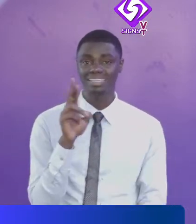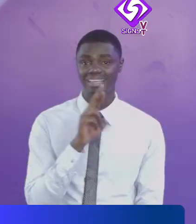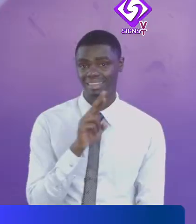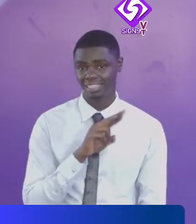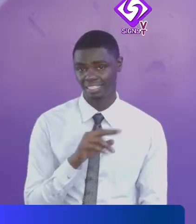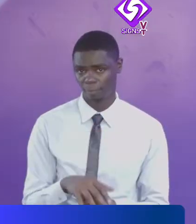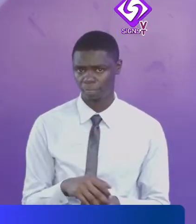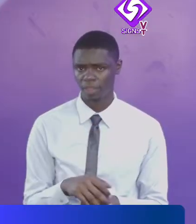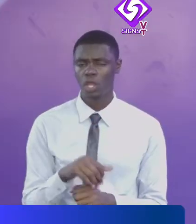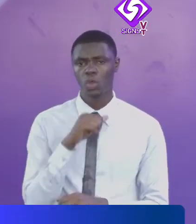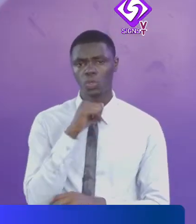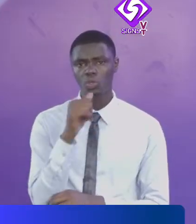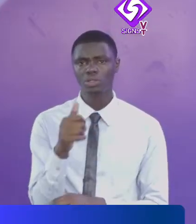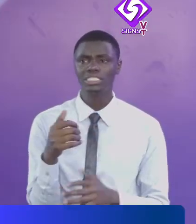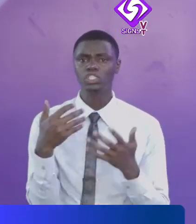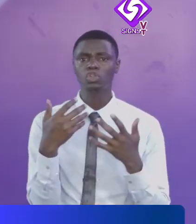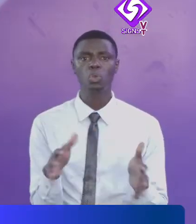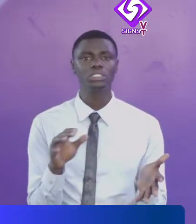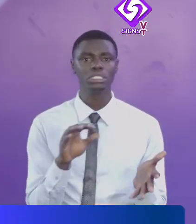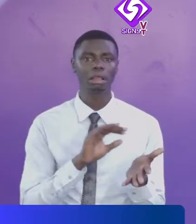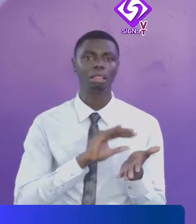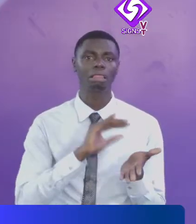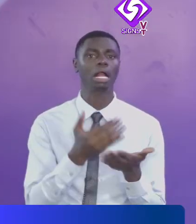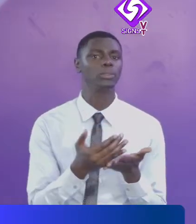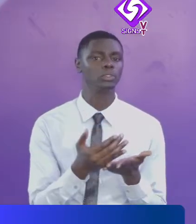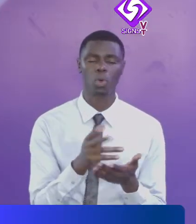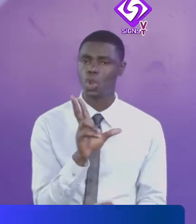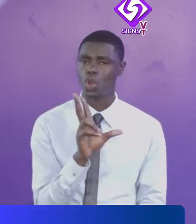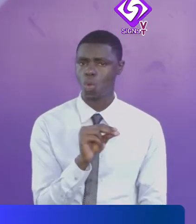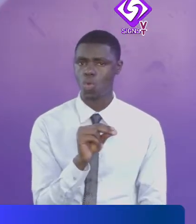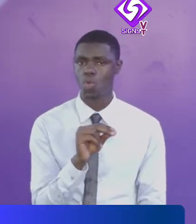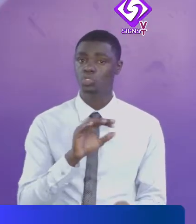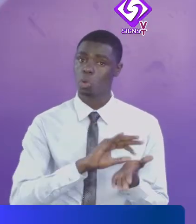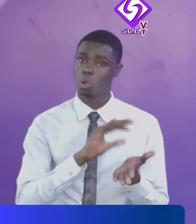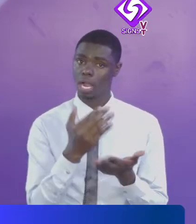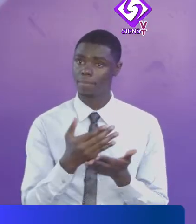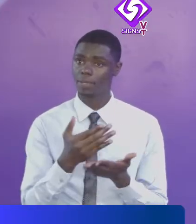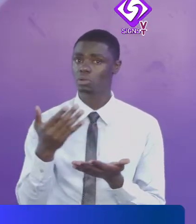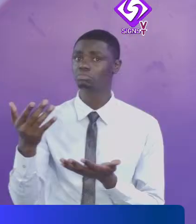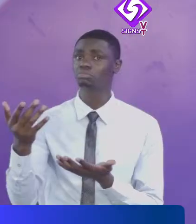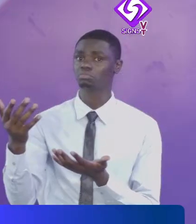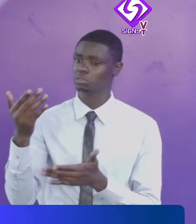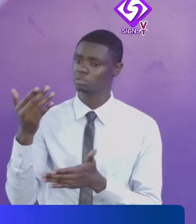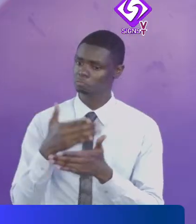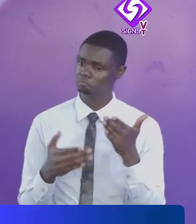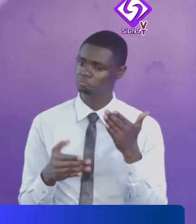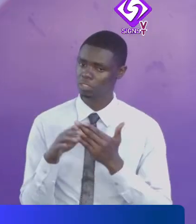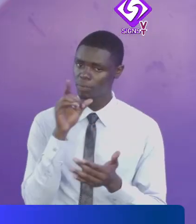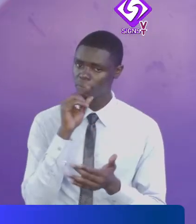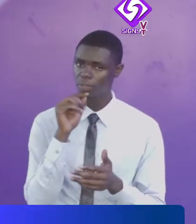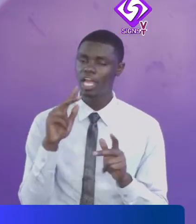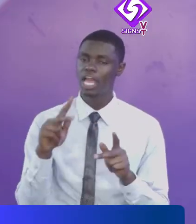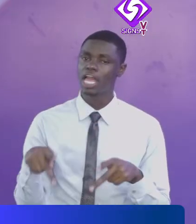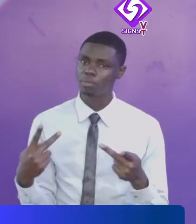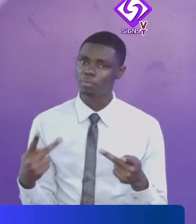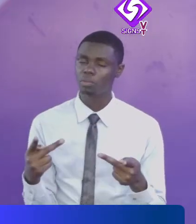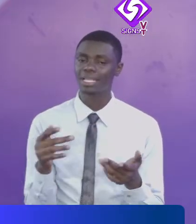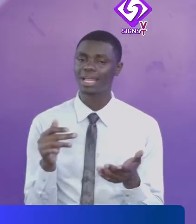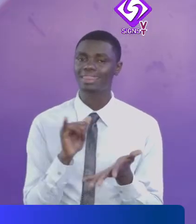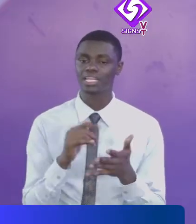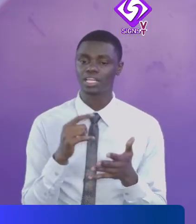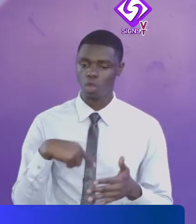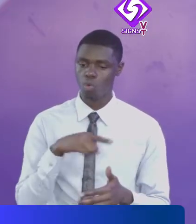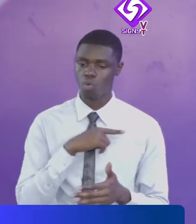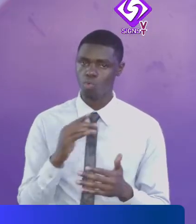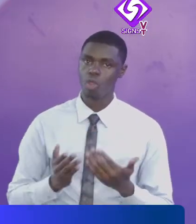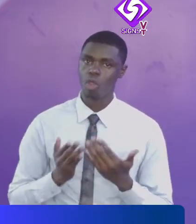end up losing the capital that you've built. So the capital has come in, it has been built. The products that we primarily offer are